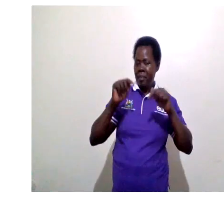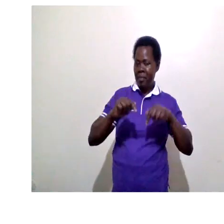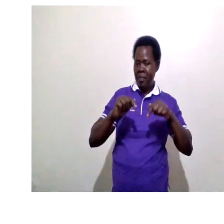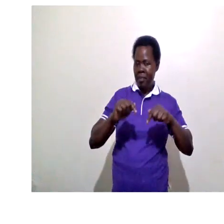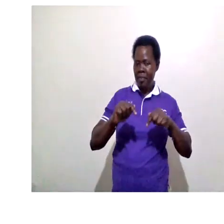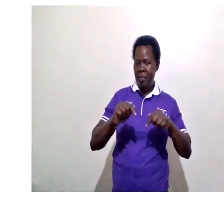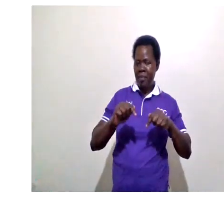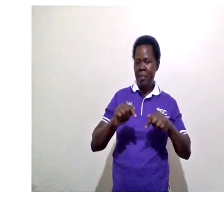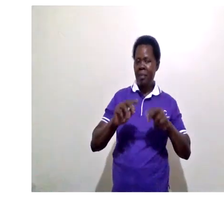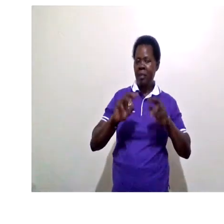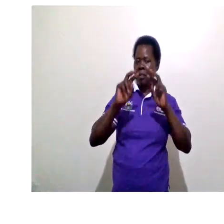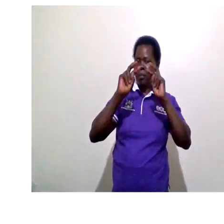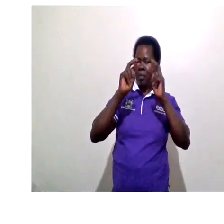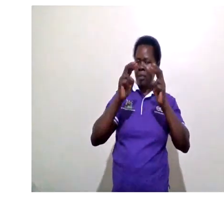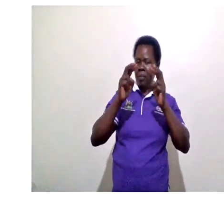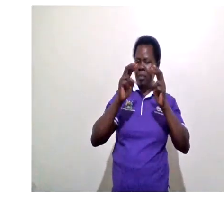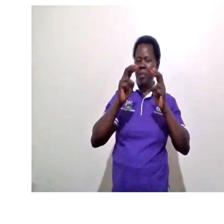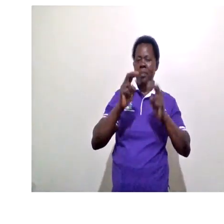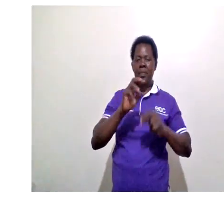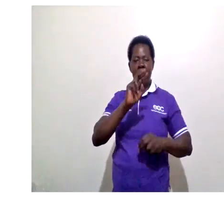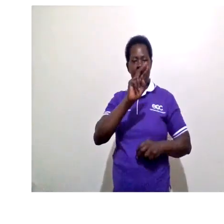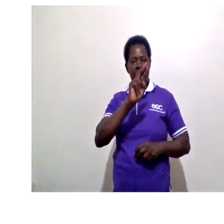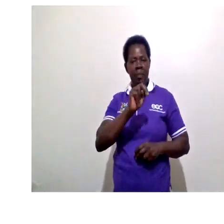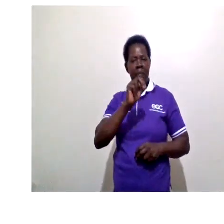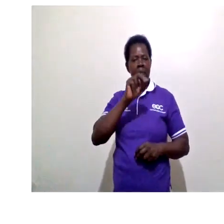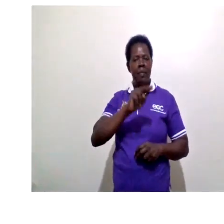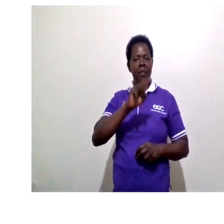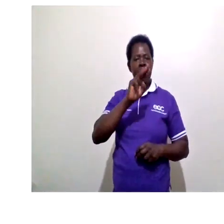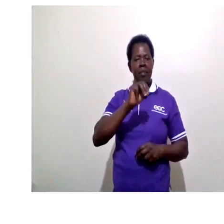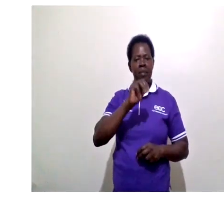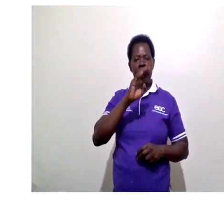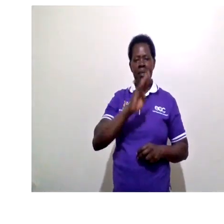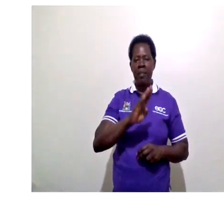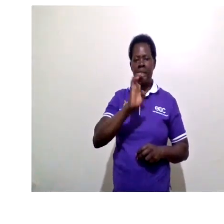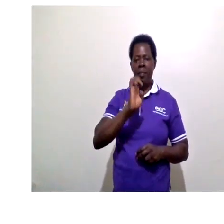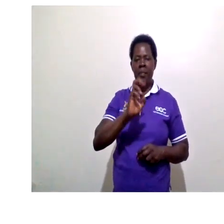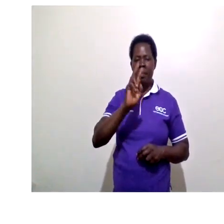mathematics. Today, topic is